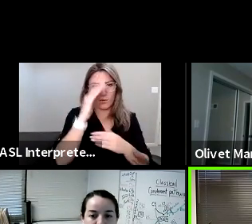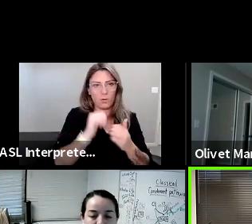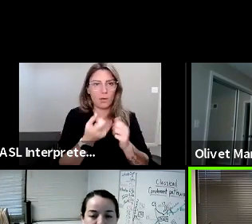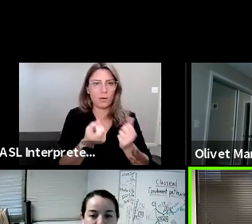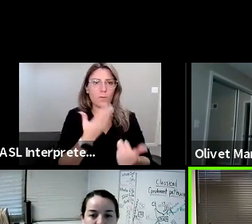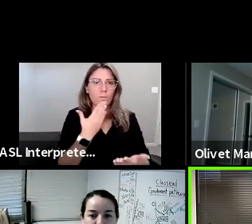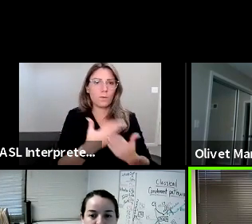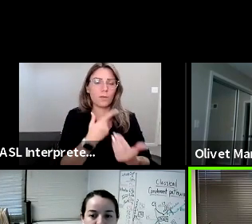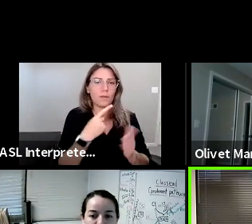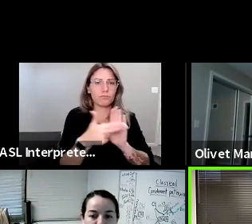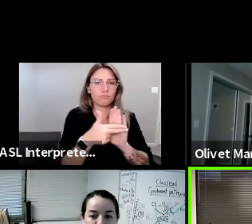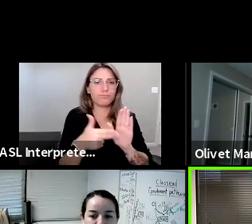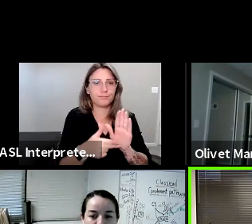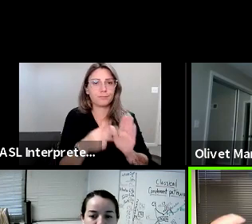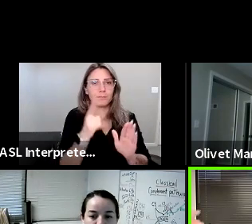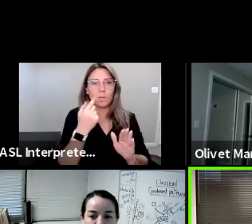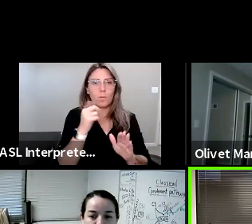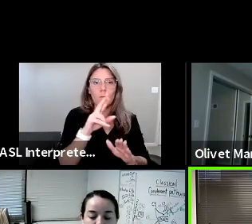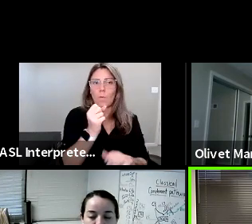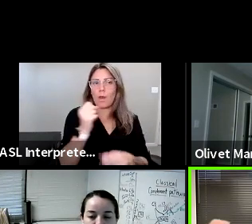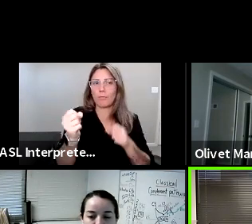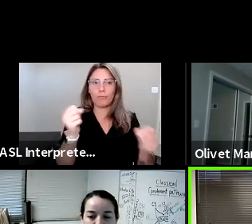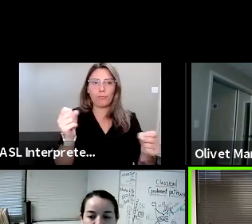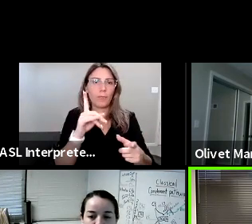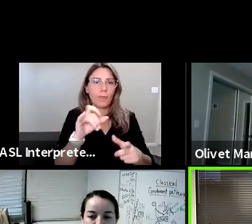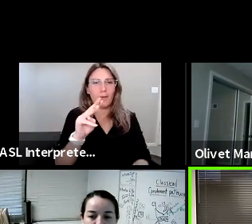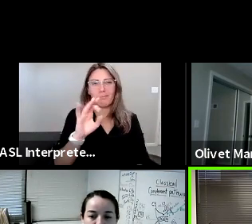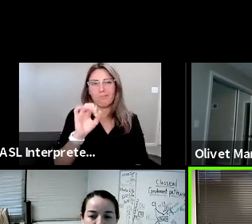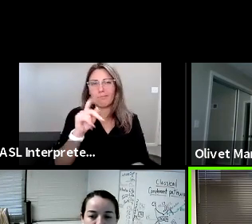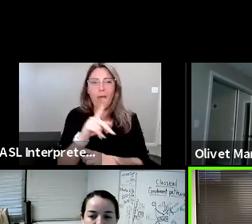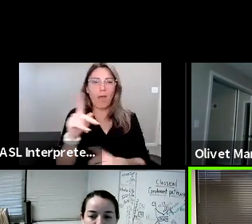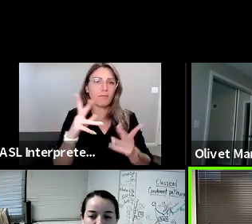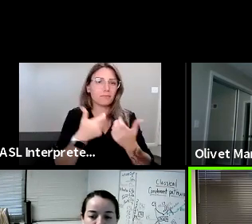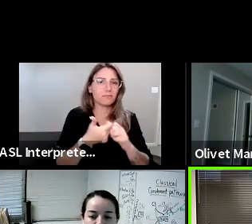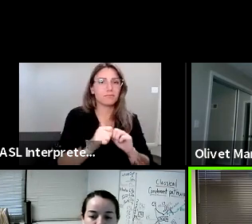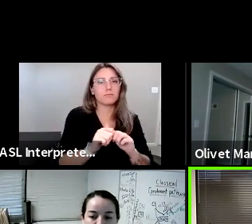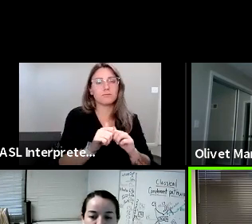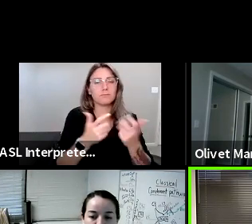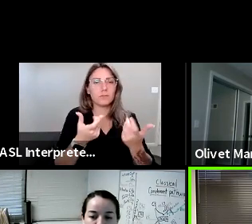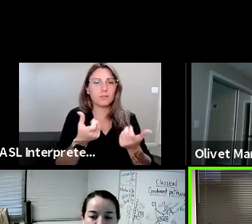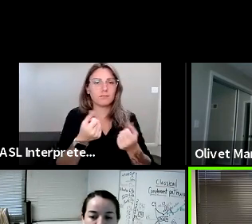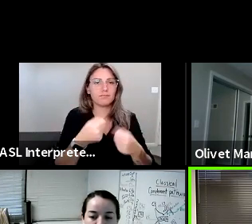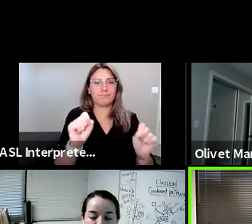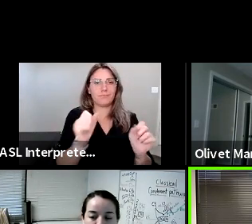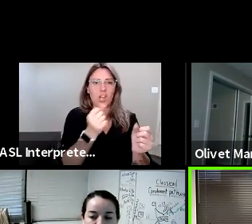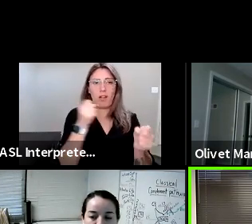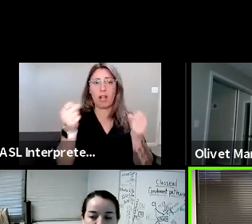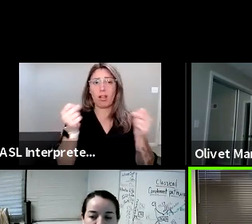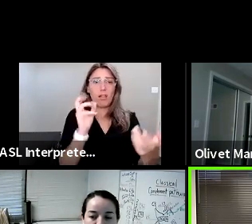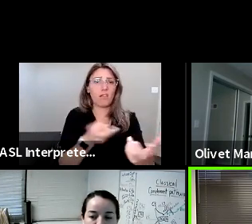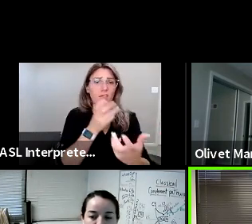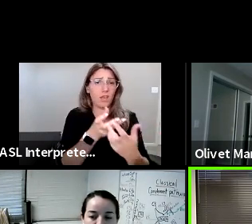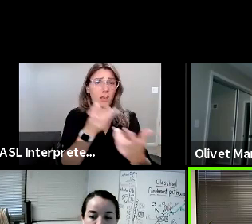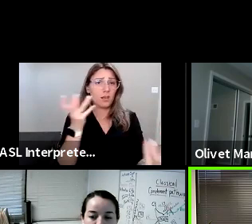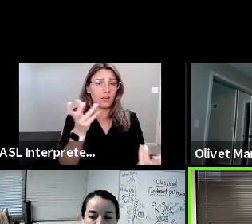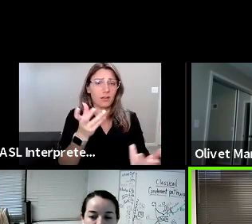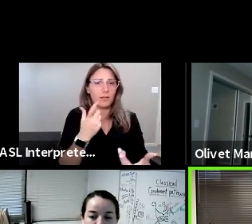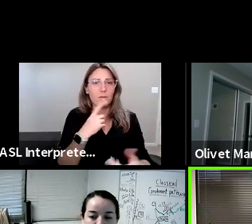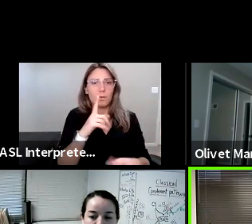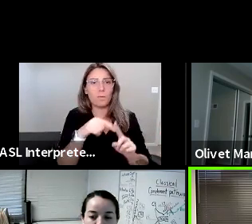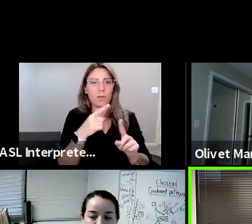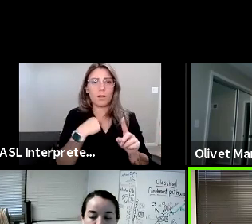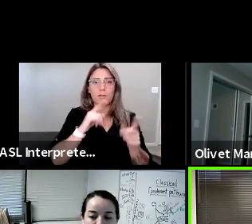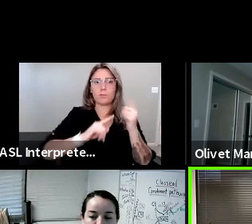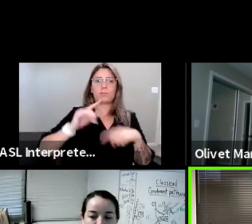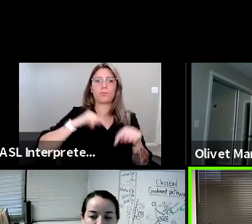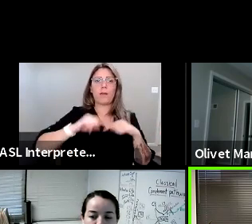you or where they put you in that map of trying to fit you into a box. That I noticed that I've seen based on when I go back and kind